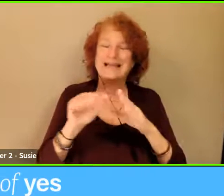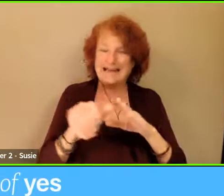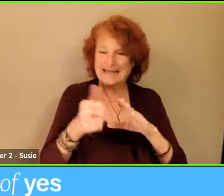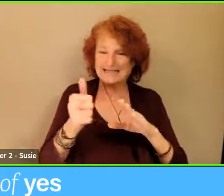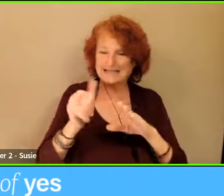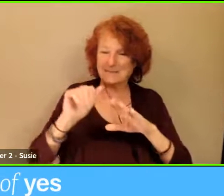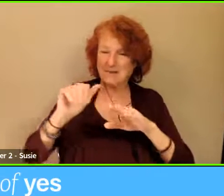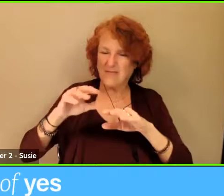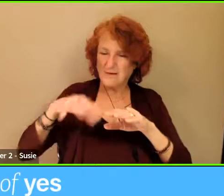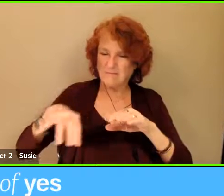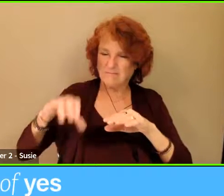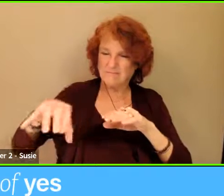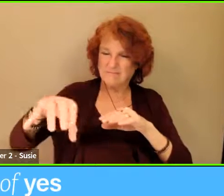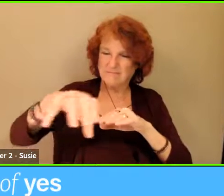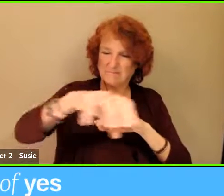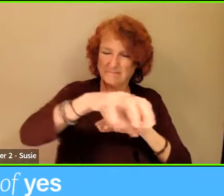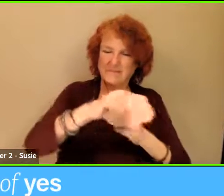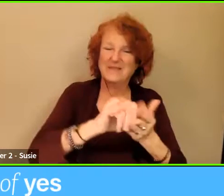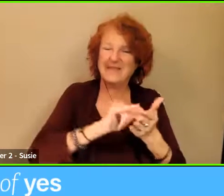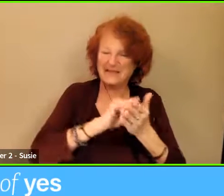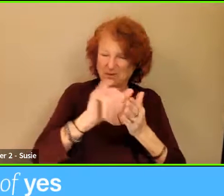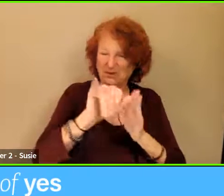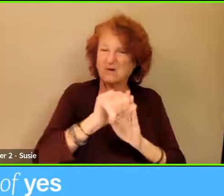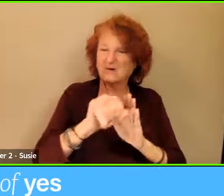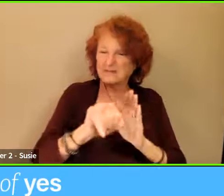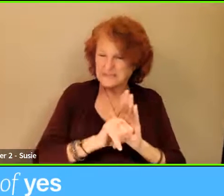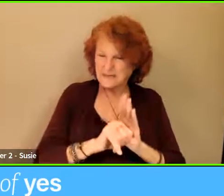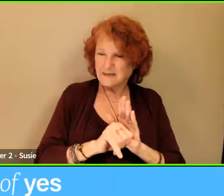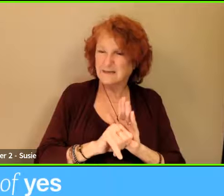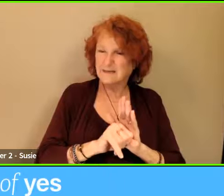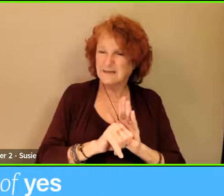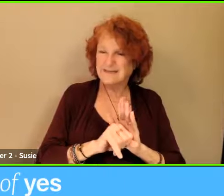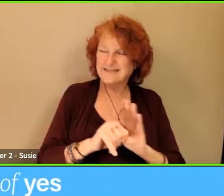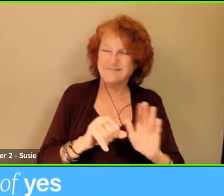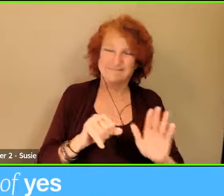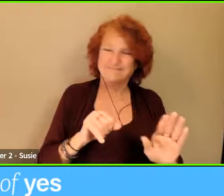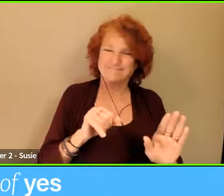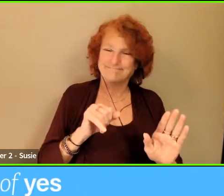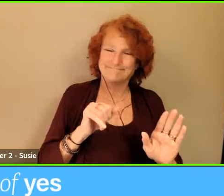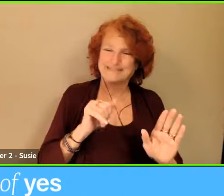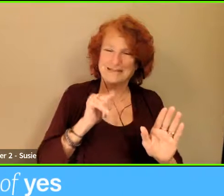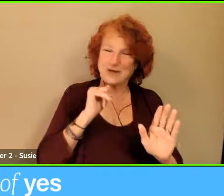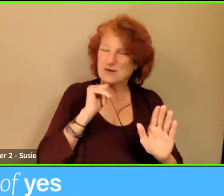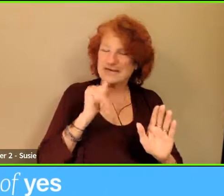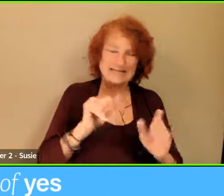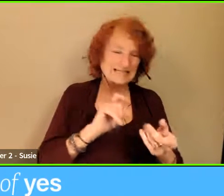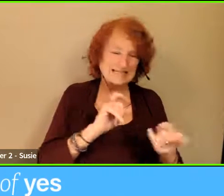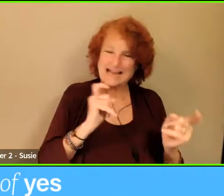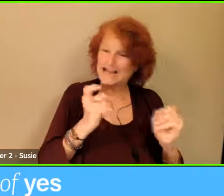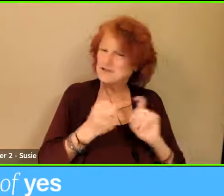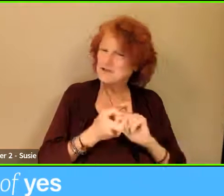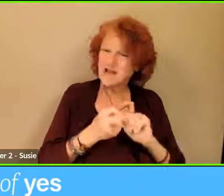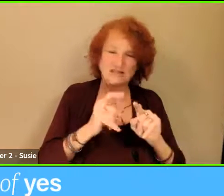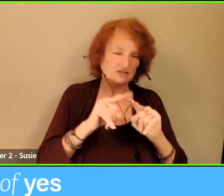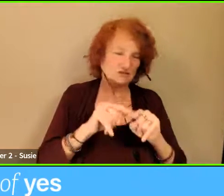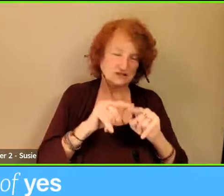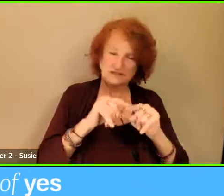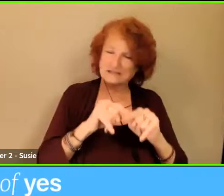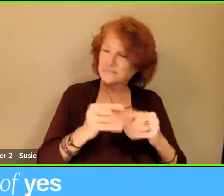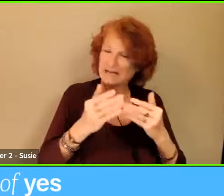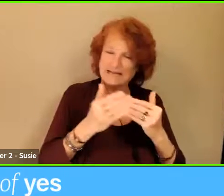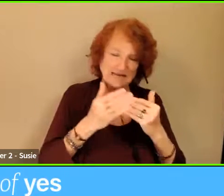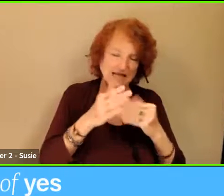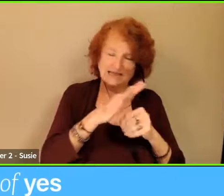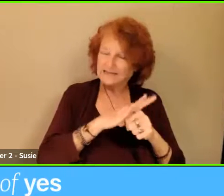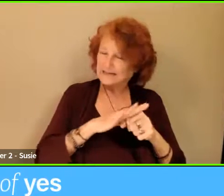in New York State. So it isn't actually different from neighborhood to neighborhood, and it doesn't change